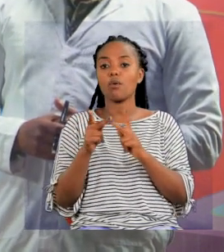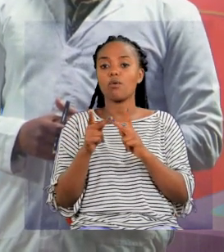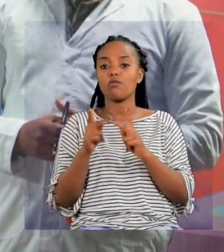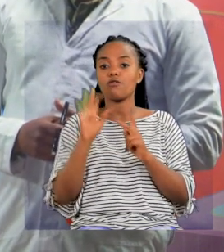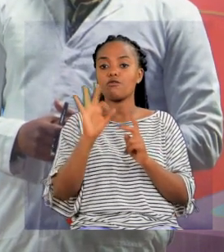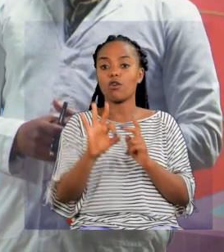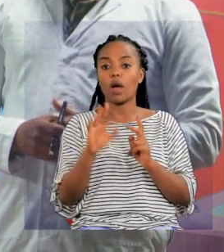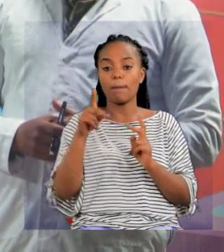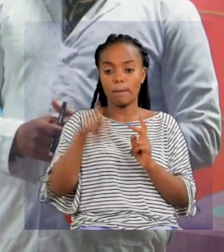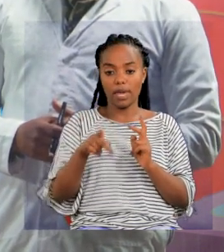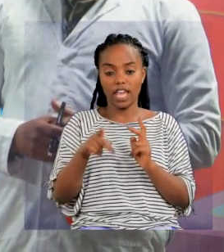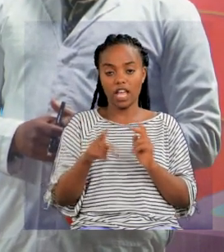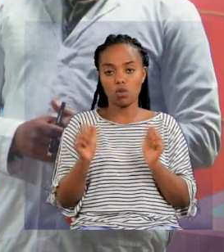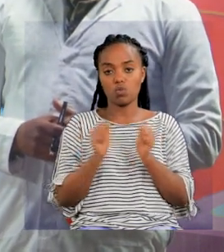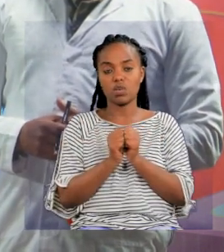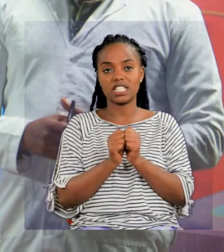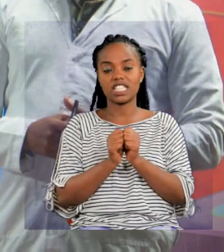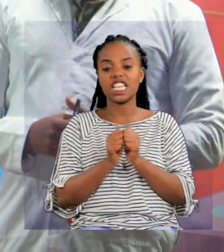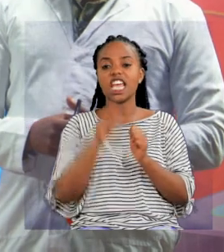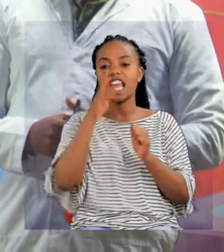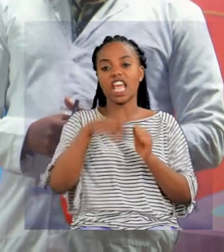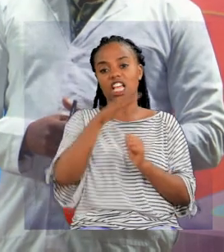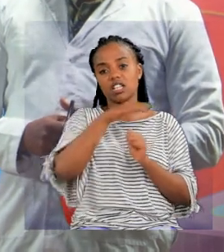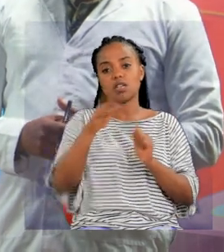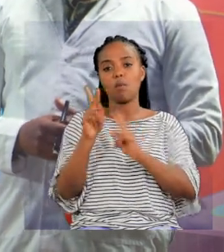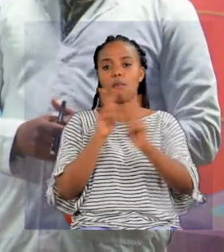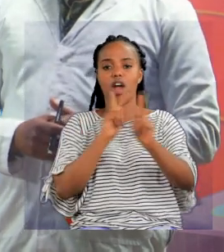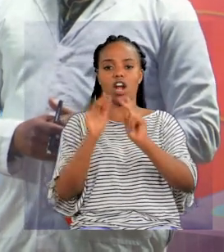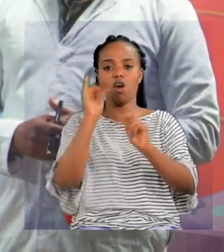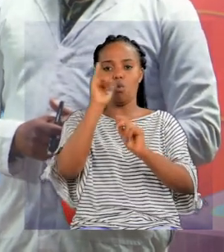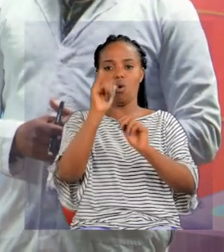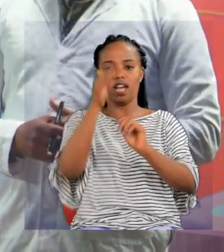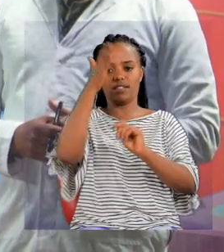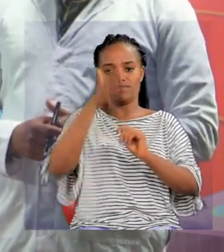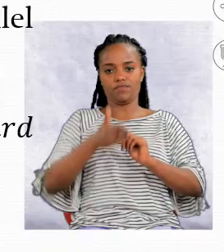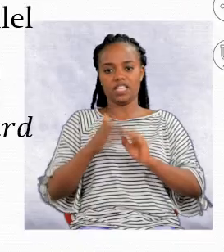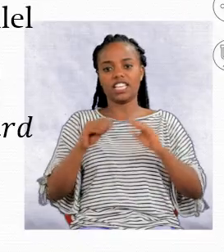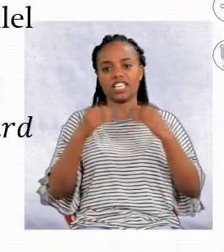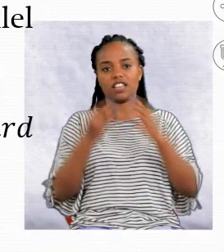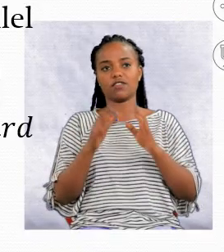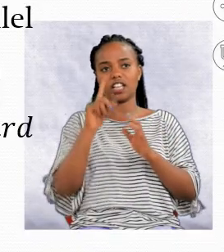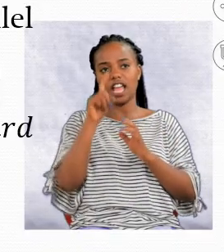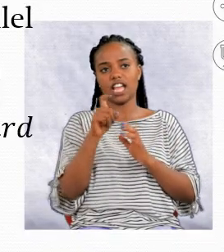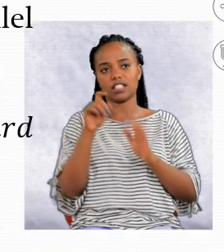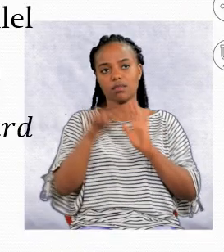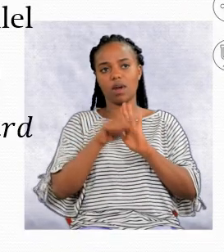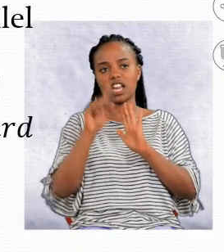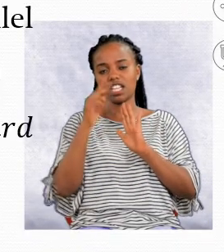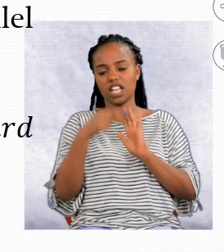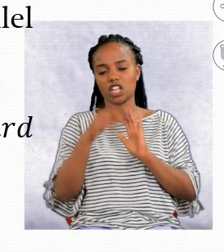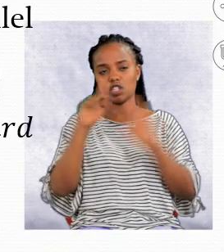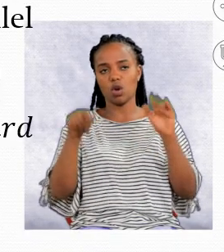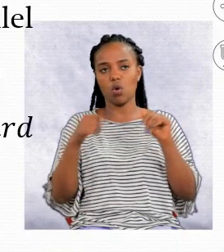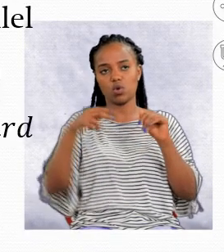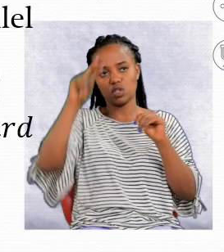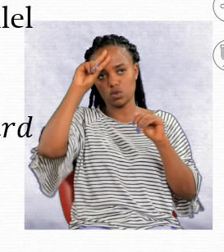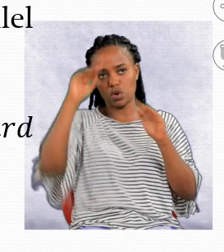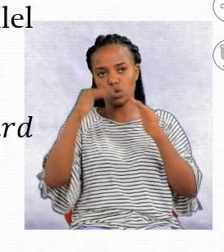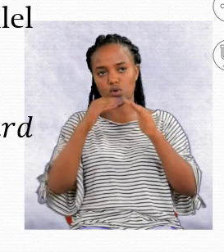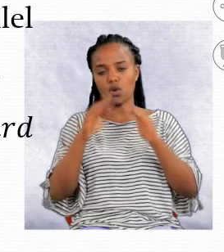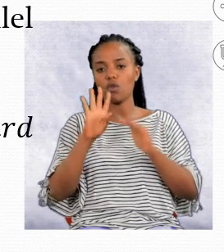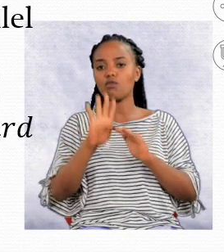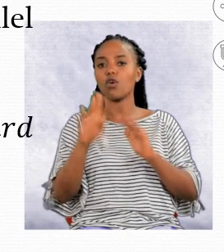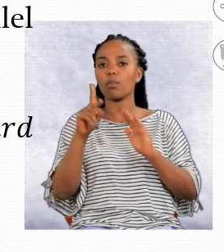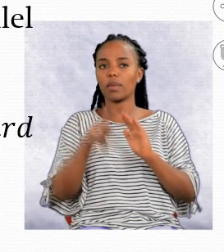its axis parallel to y-axis is given by x minus h whole squared is equal